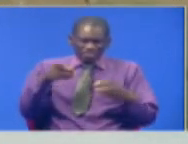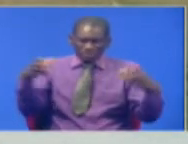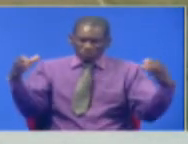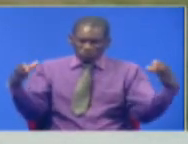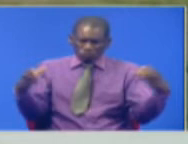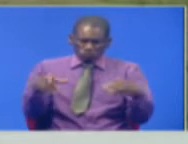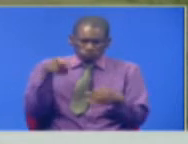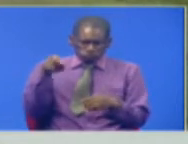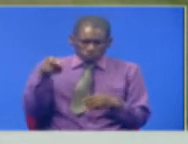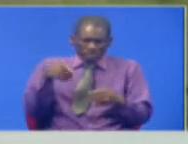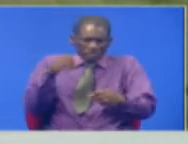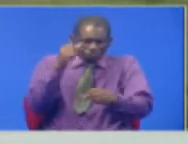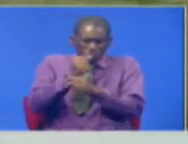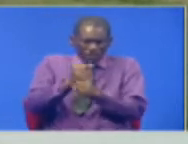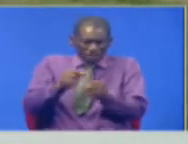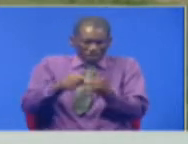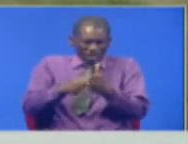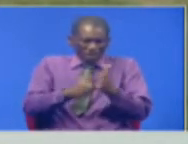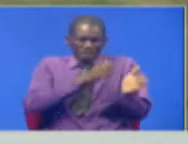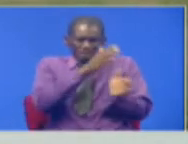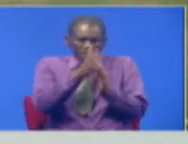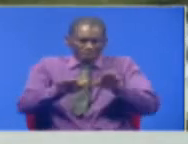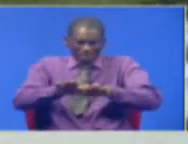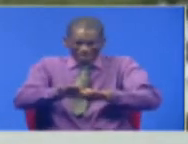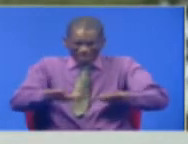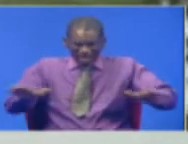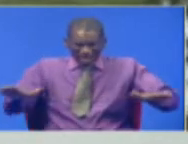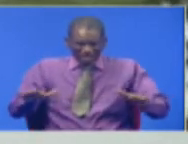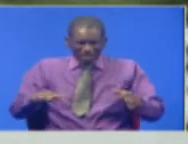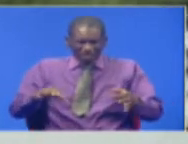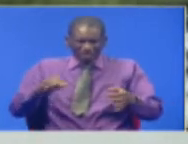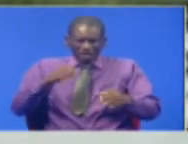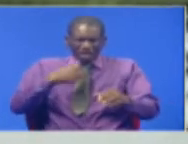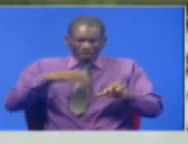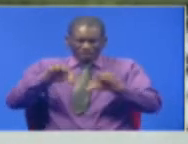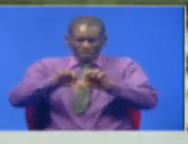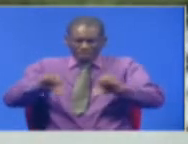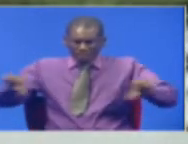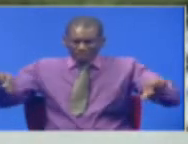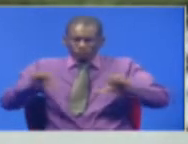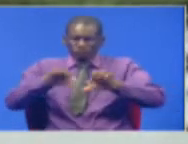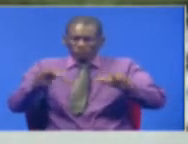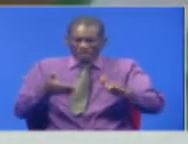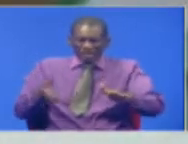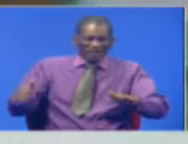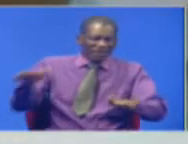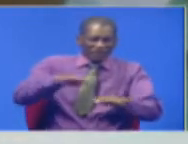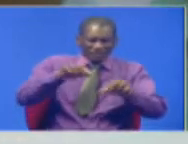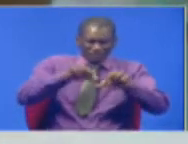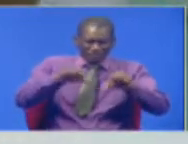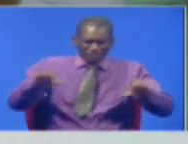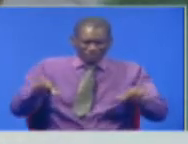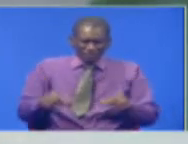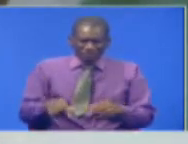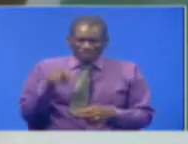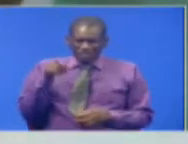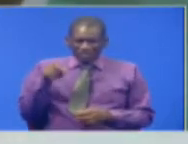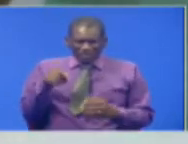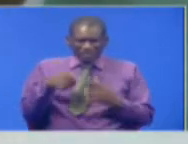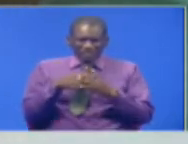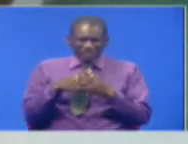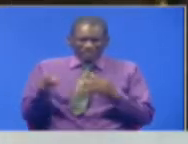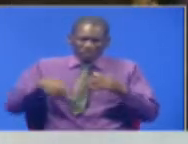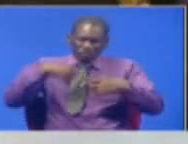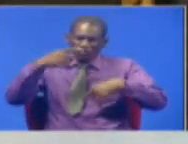at work, preparing the earth, laying pipes into the ground and covering them up. This is the start of a